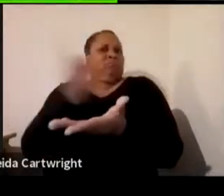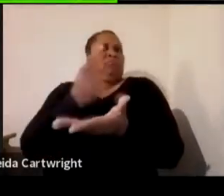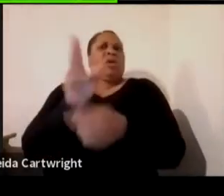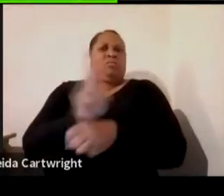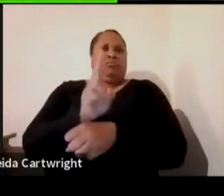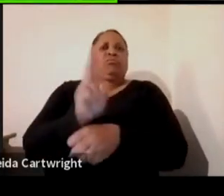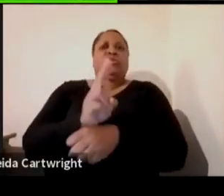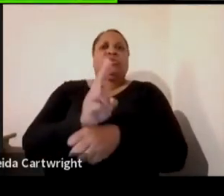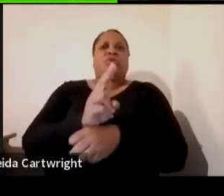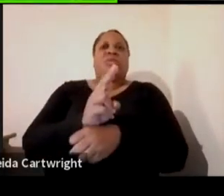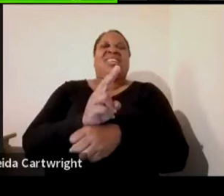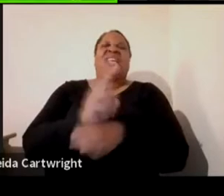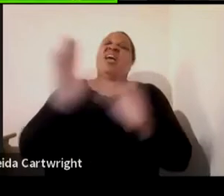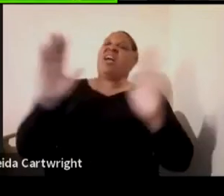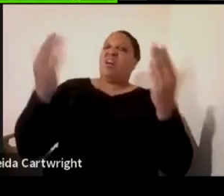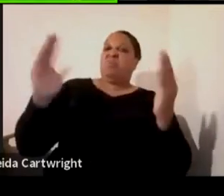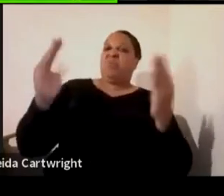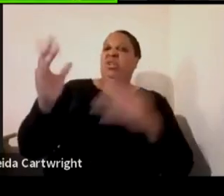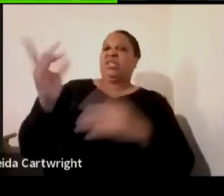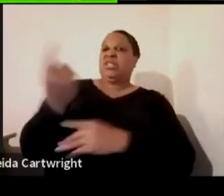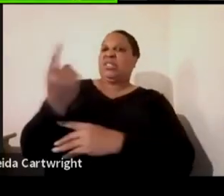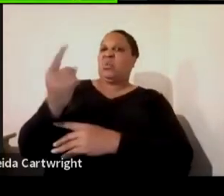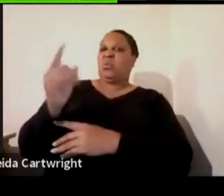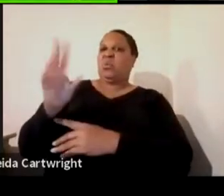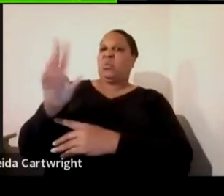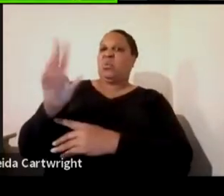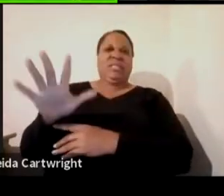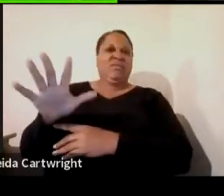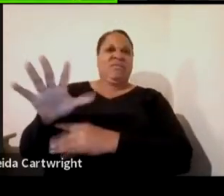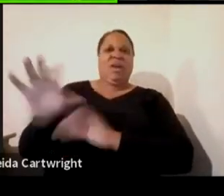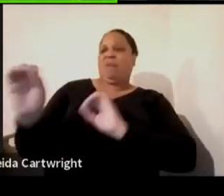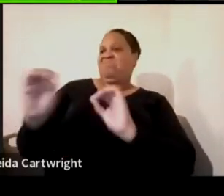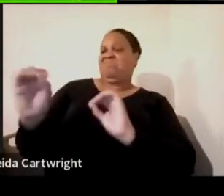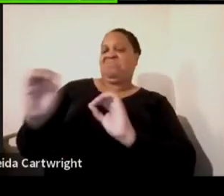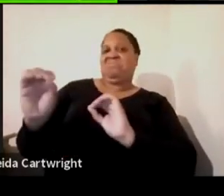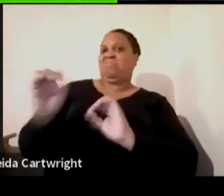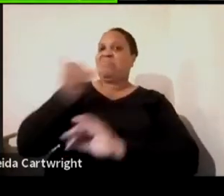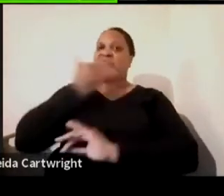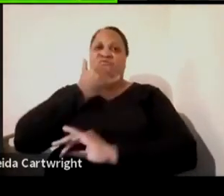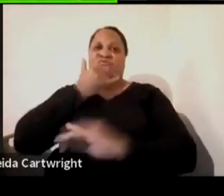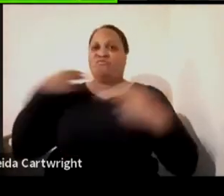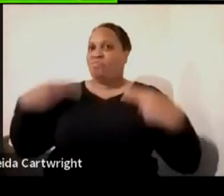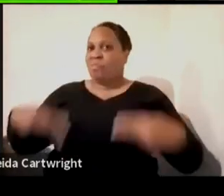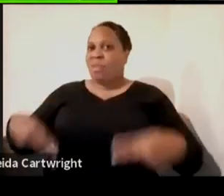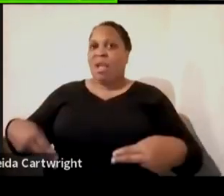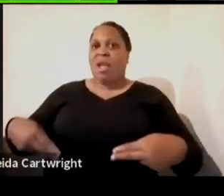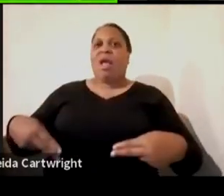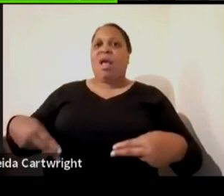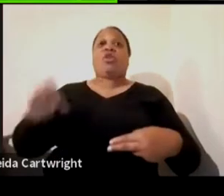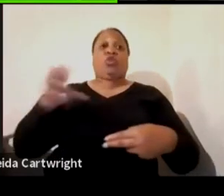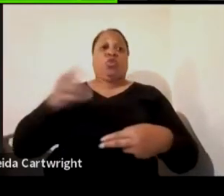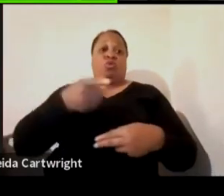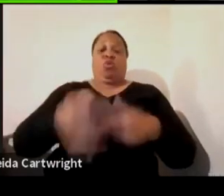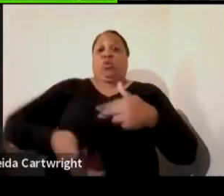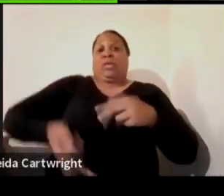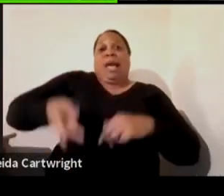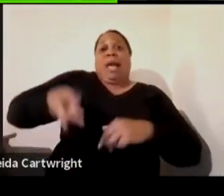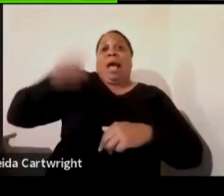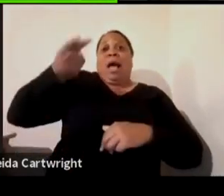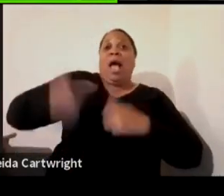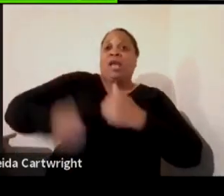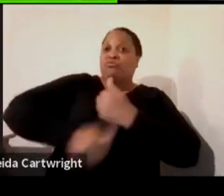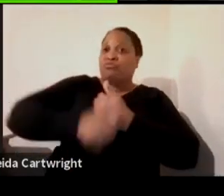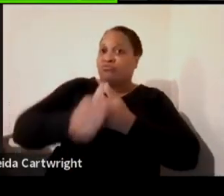over 65, but you have no medical conditions. So that helps us to be able to identify those who are at highest risk. But